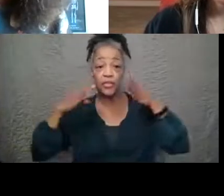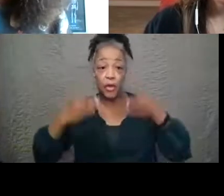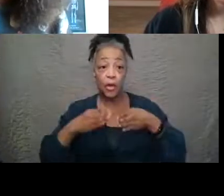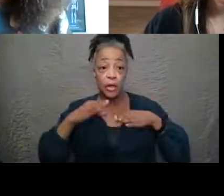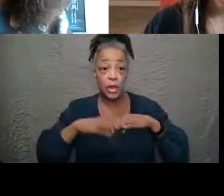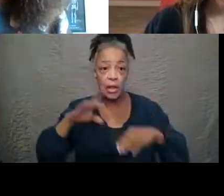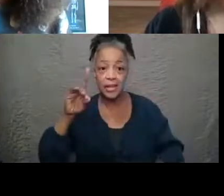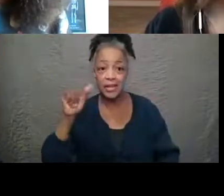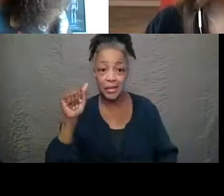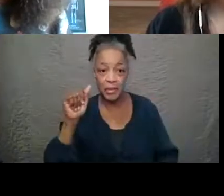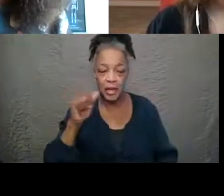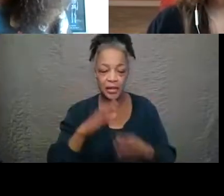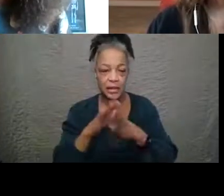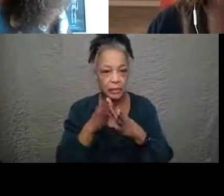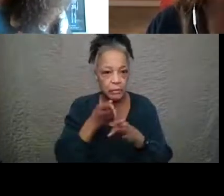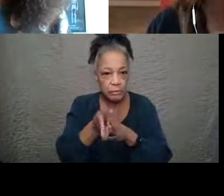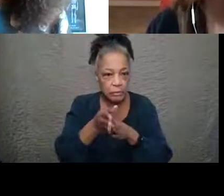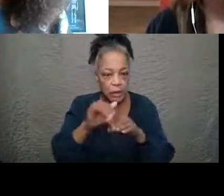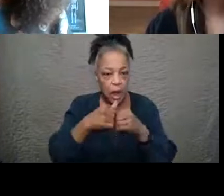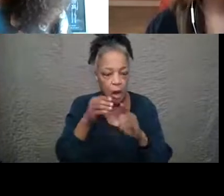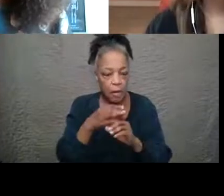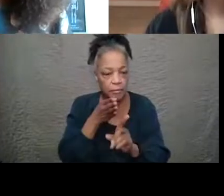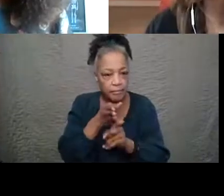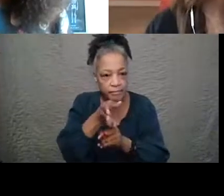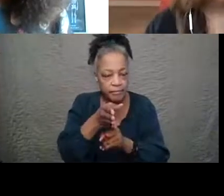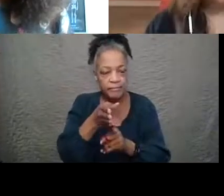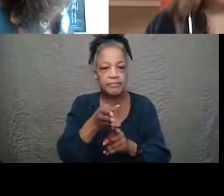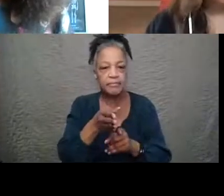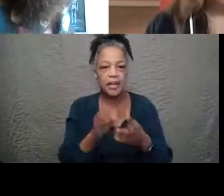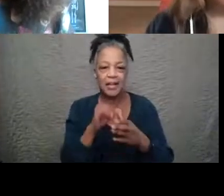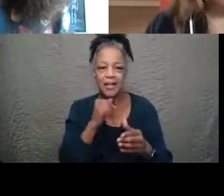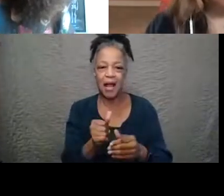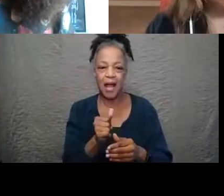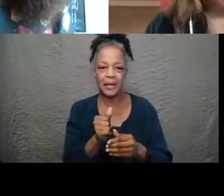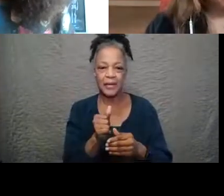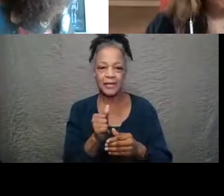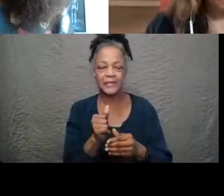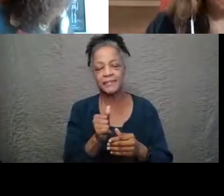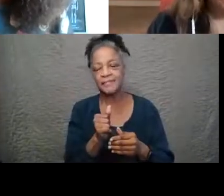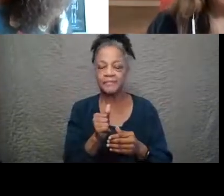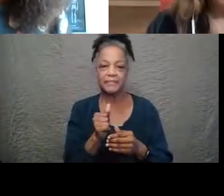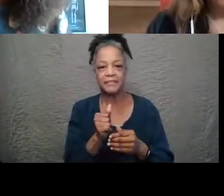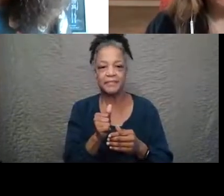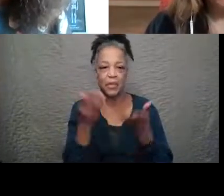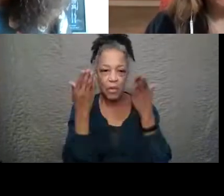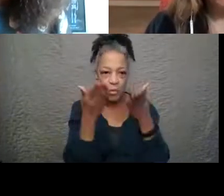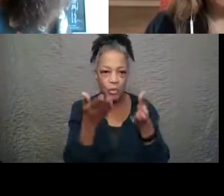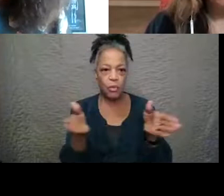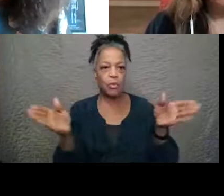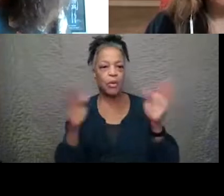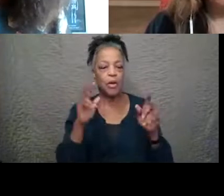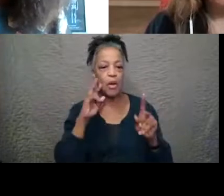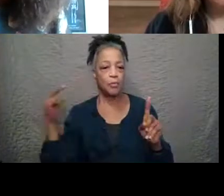disability, staying in their lane in the past and like not really, you know, broadening that